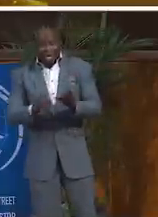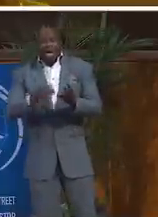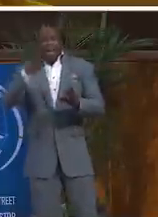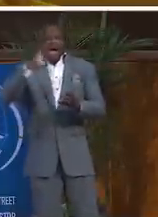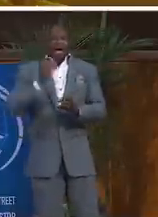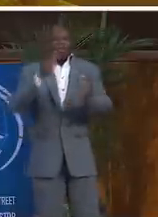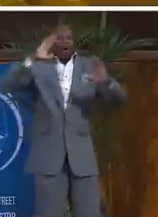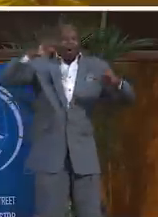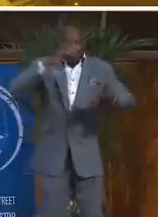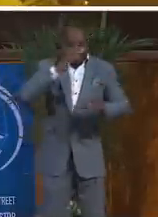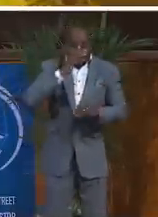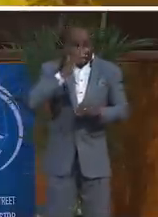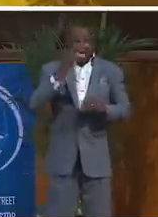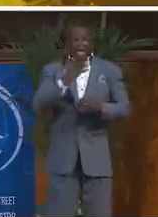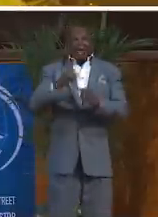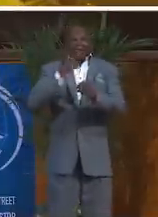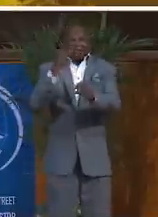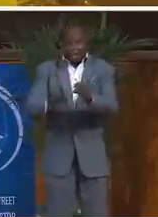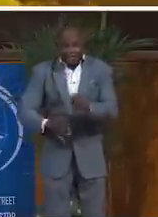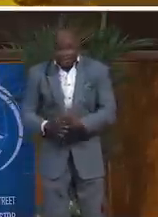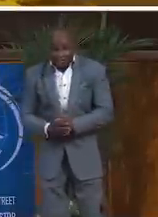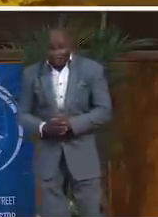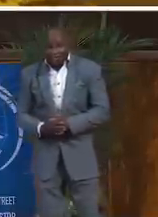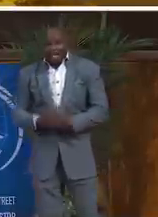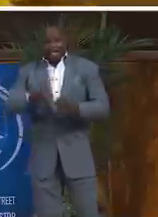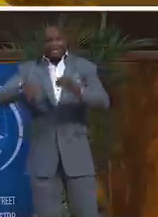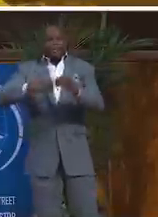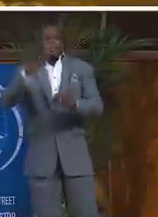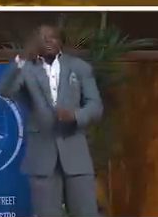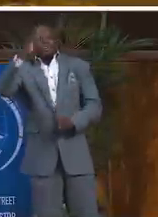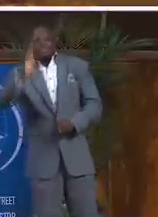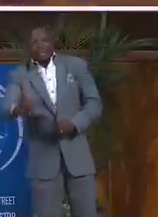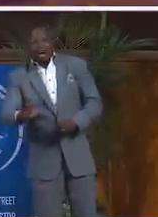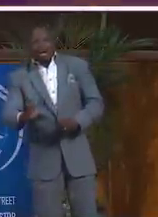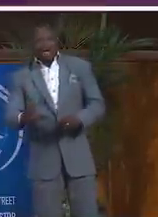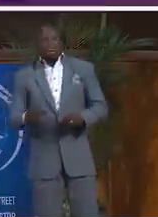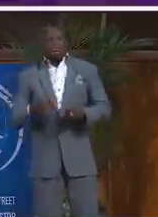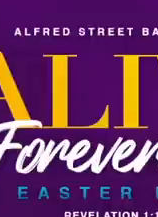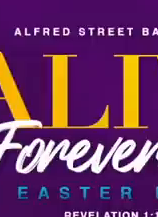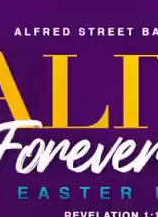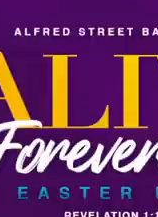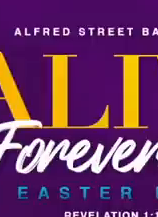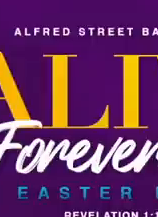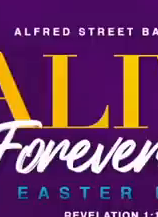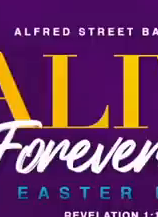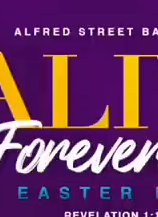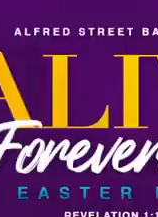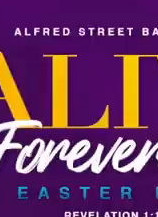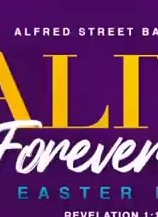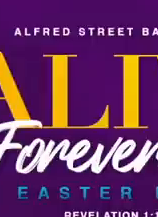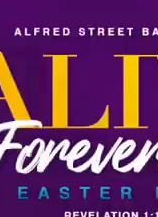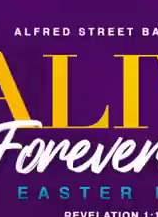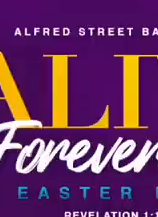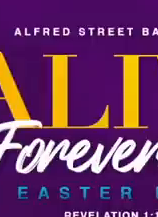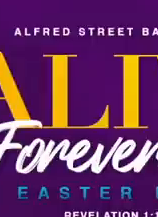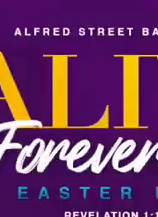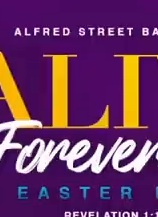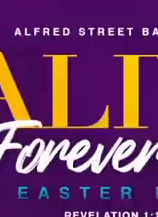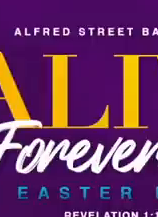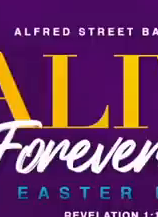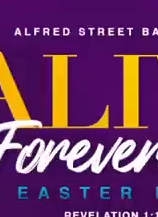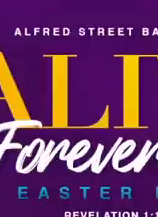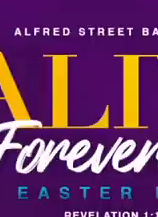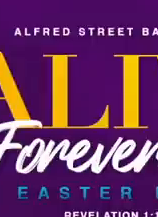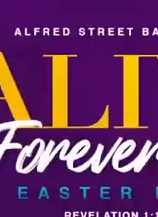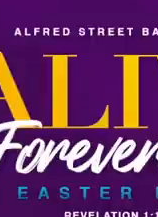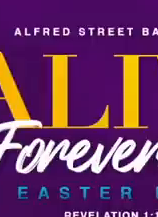about our hope. And finally, it's about God's reign. I want you to hear what Jesus says. He